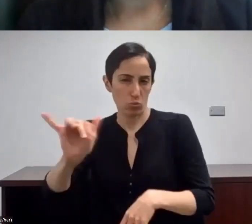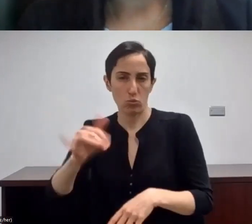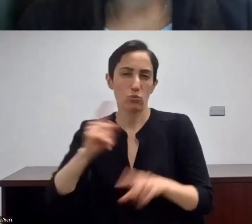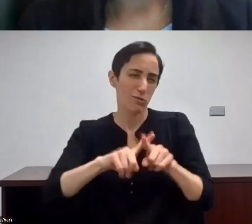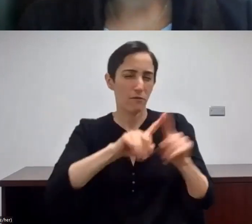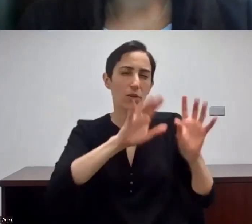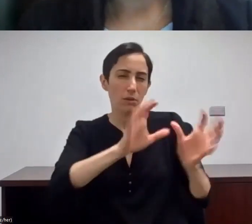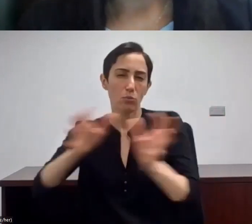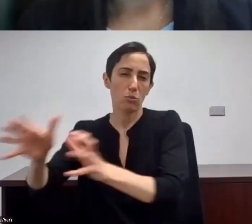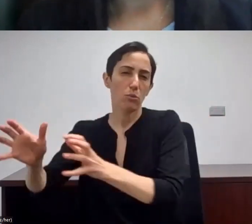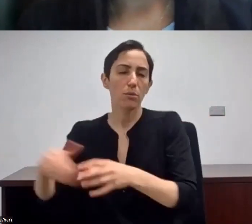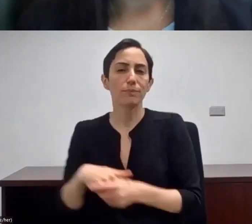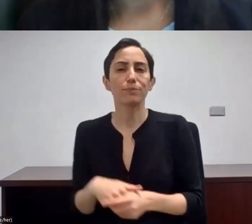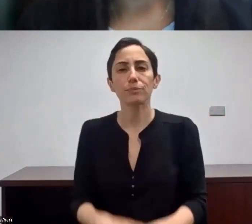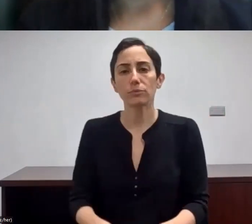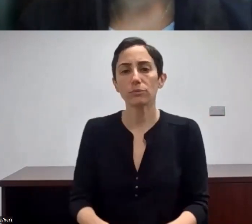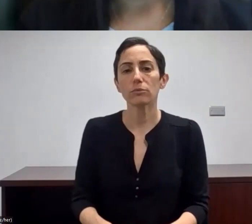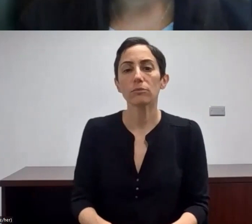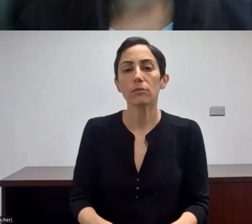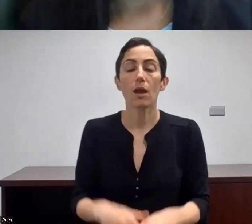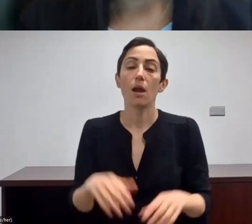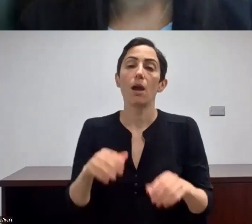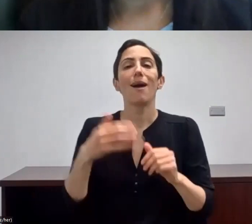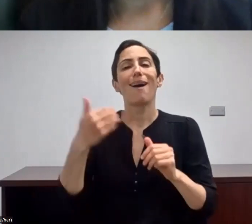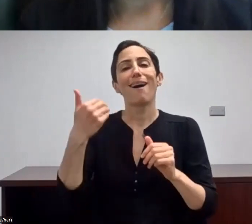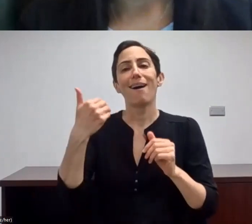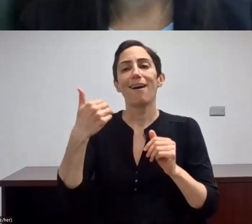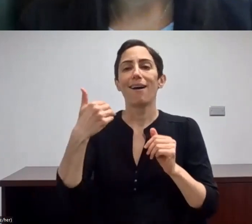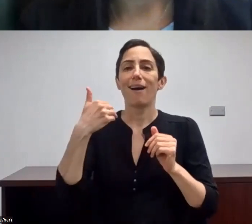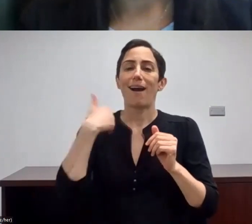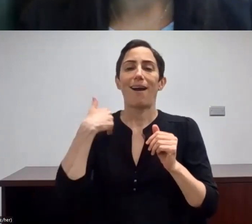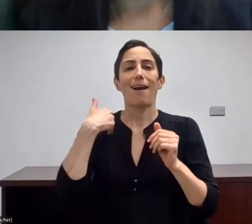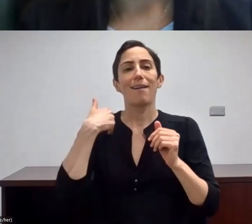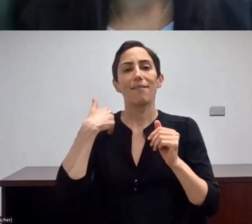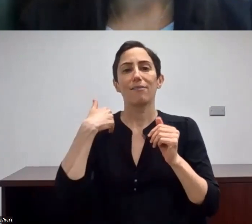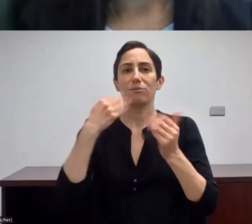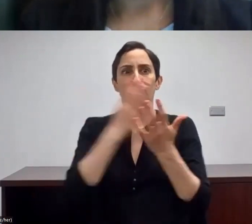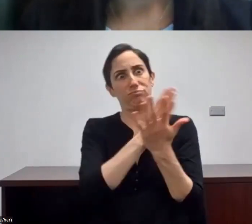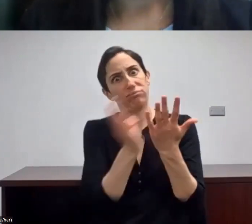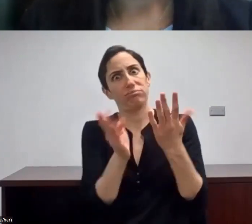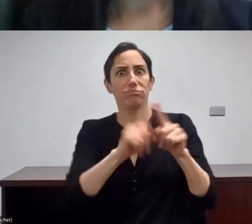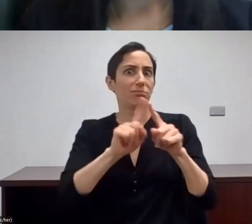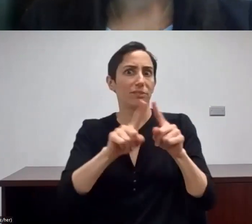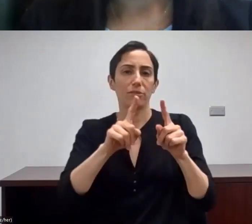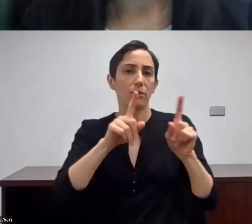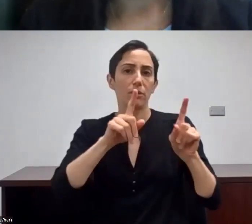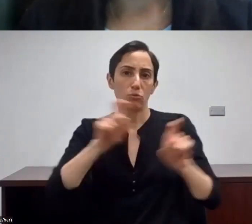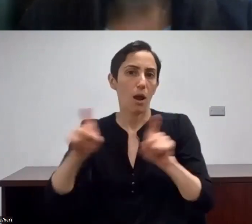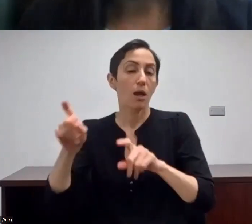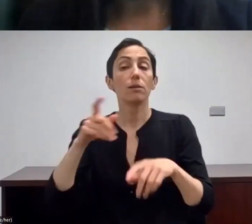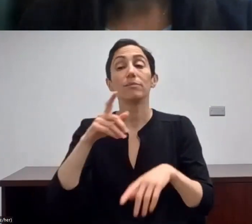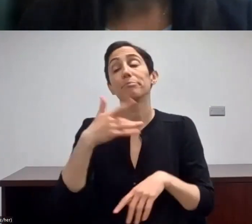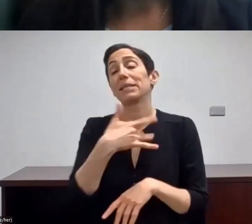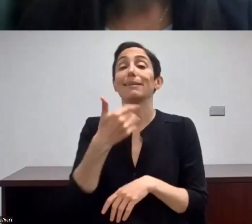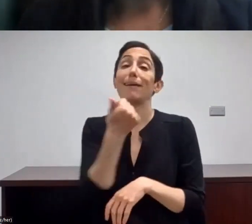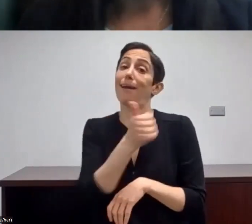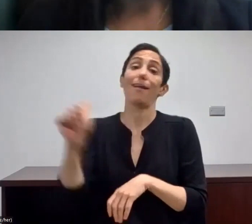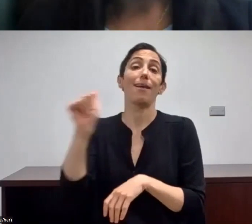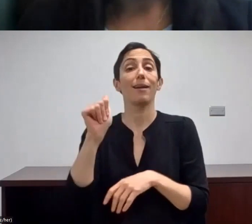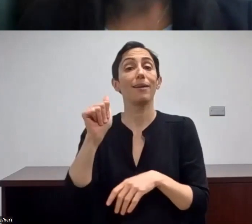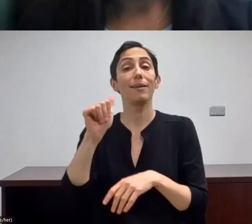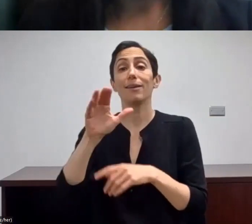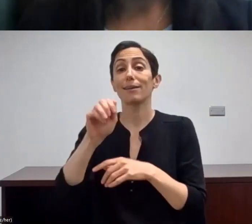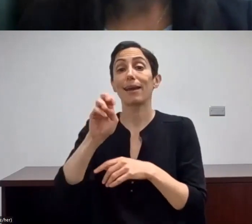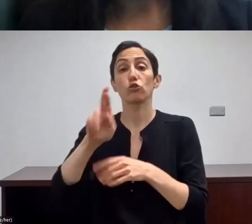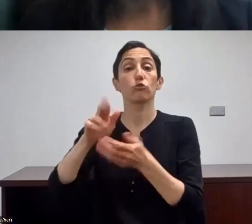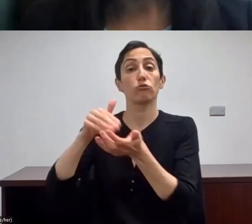a portfolio. And so any cancer provider usually has access to what's available through Wilmot and can enroll. But